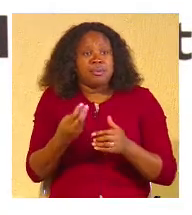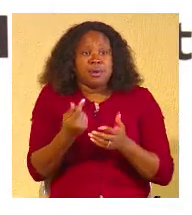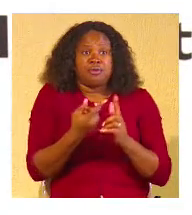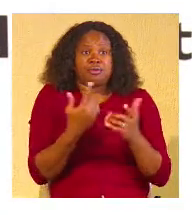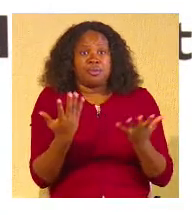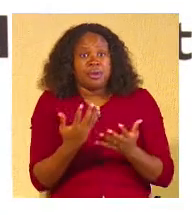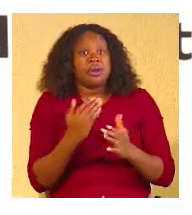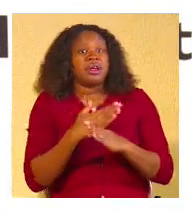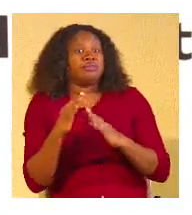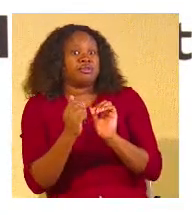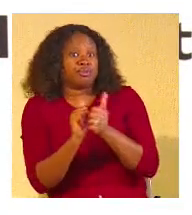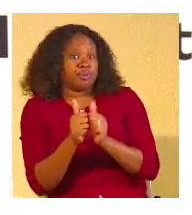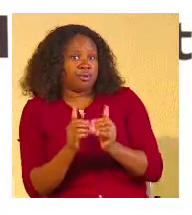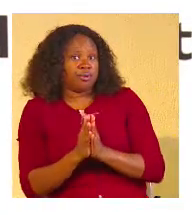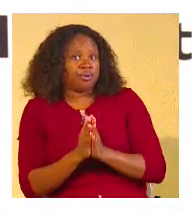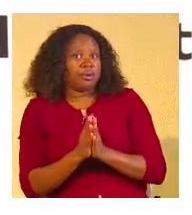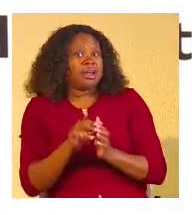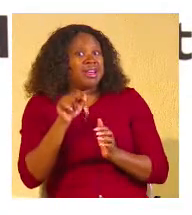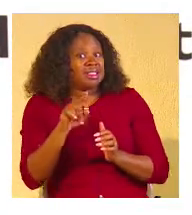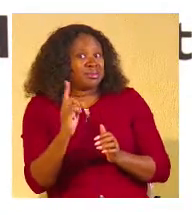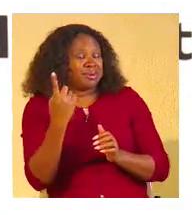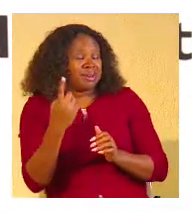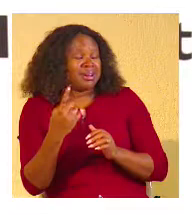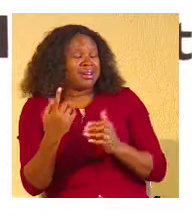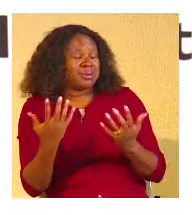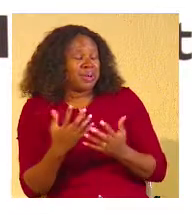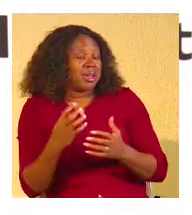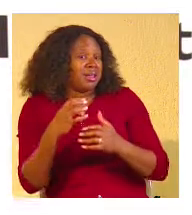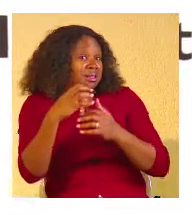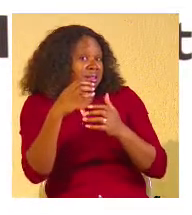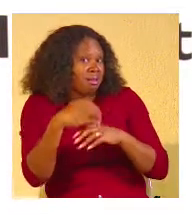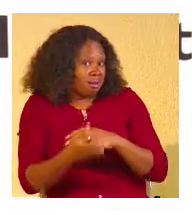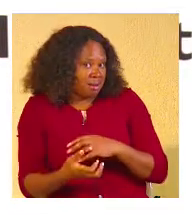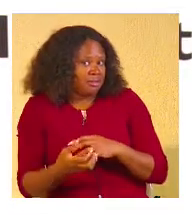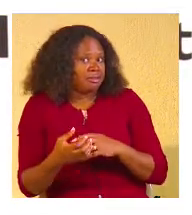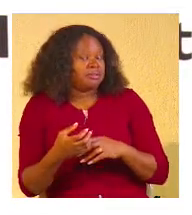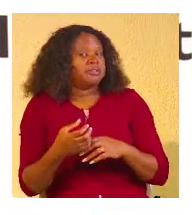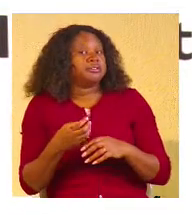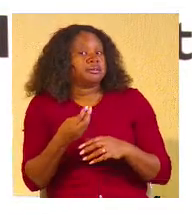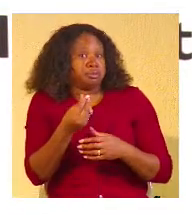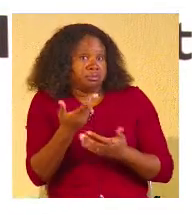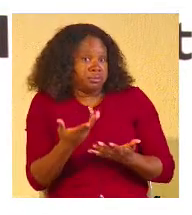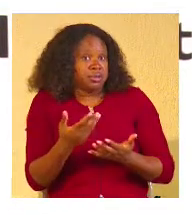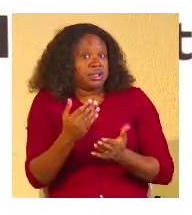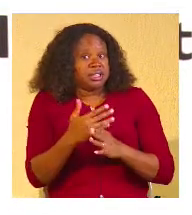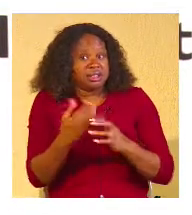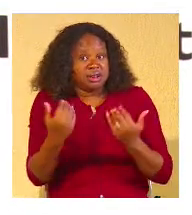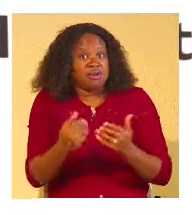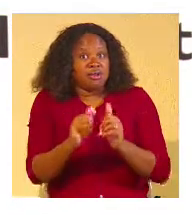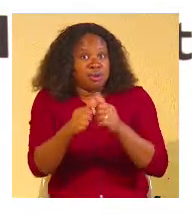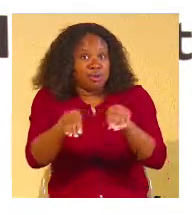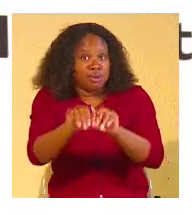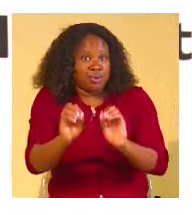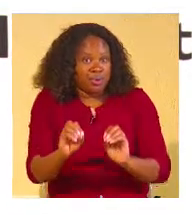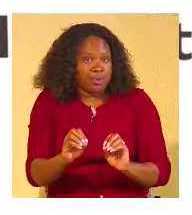sports activity. So that's also one of the areas that is lost. But obviously, as I mentioned, we are looking at